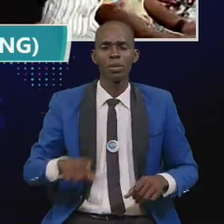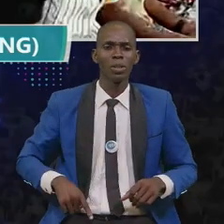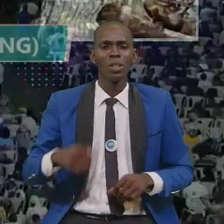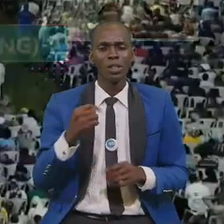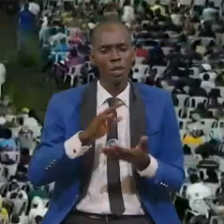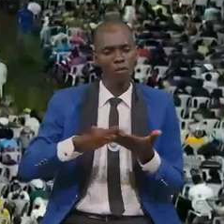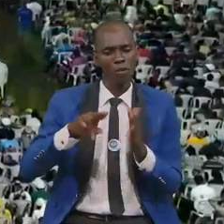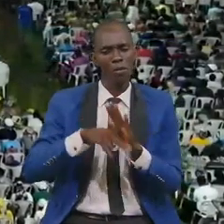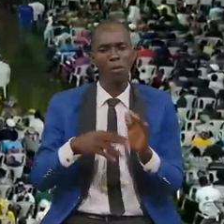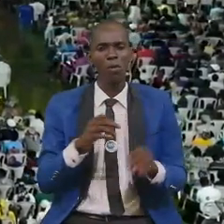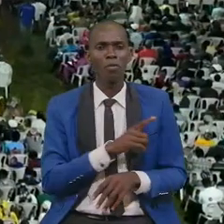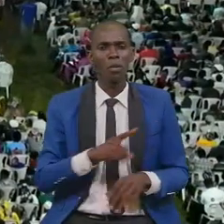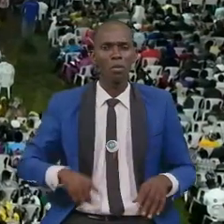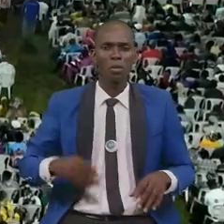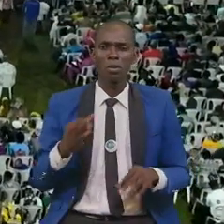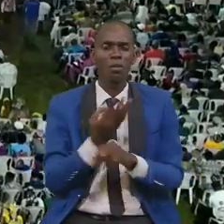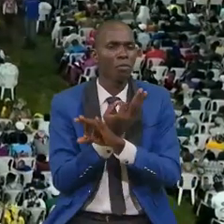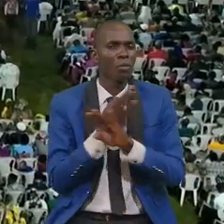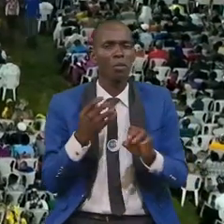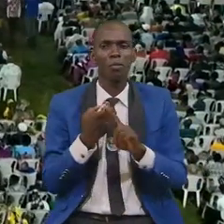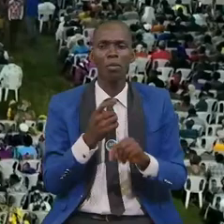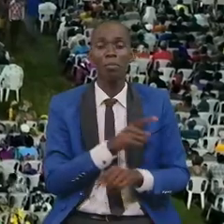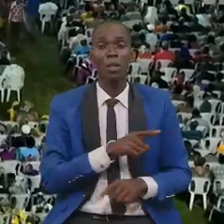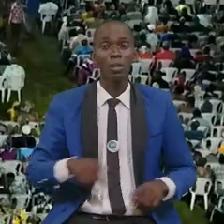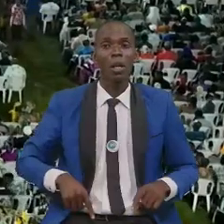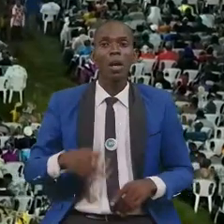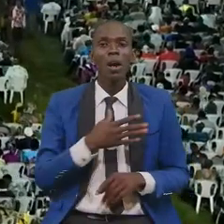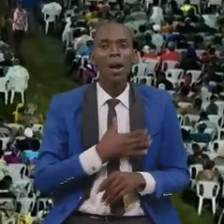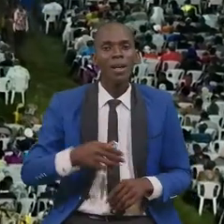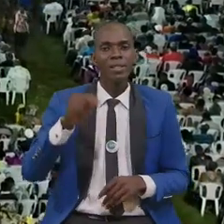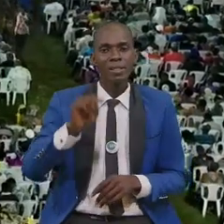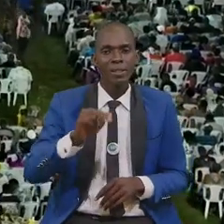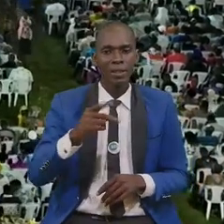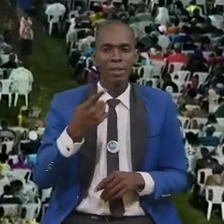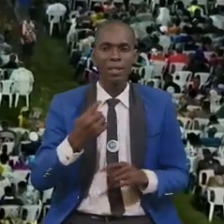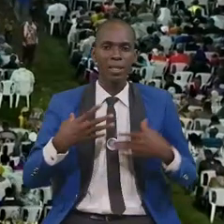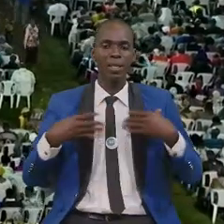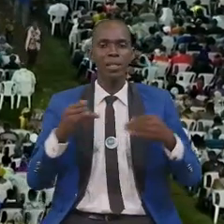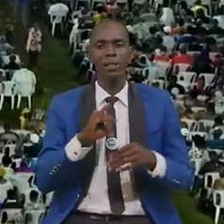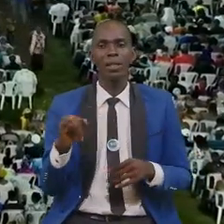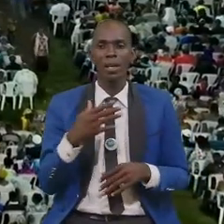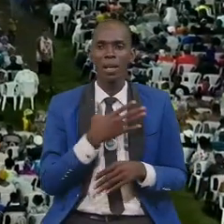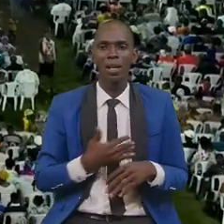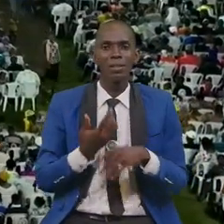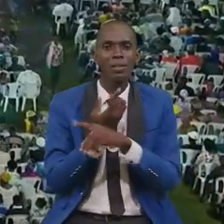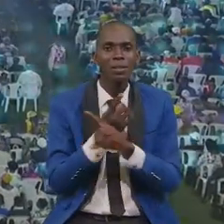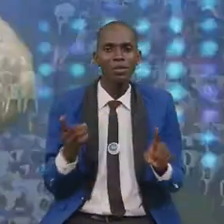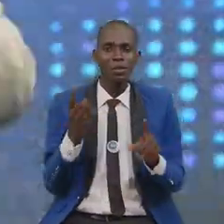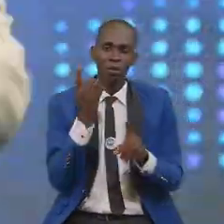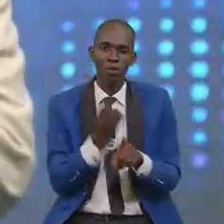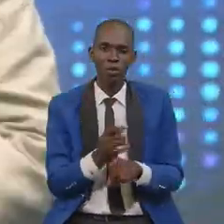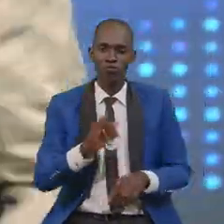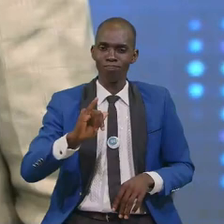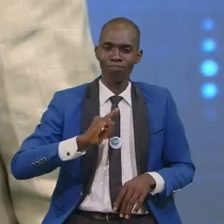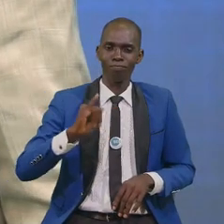Lord, the freedom from the Lord, and needed the healing and deliverance from, just like you.